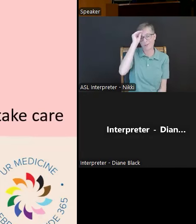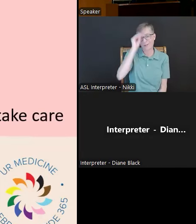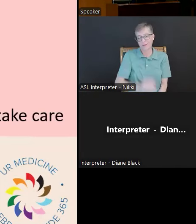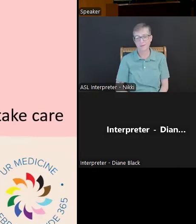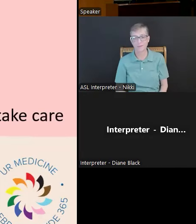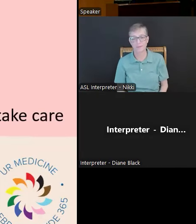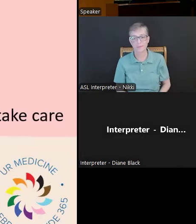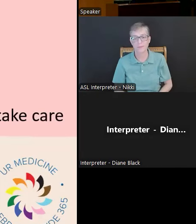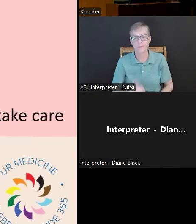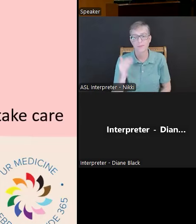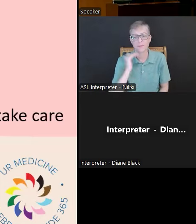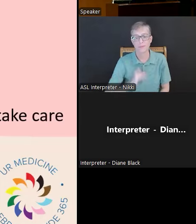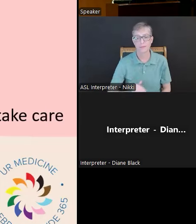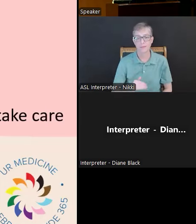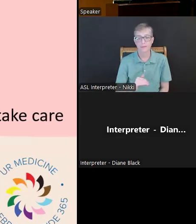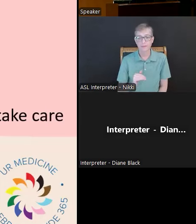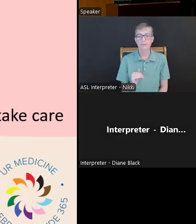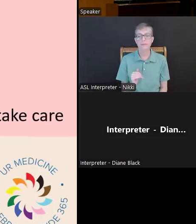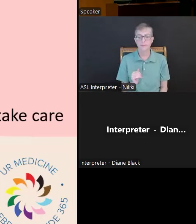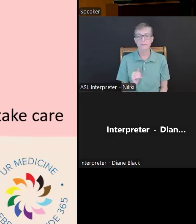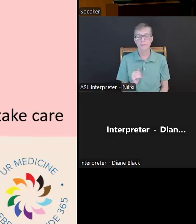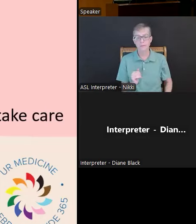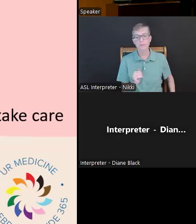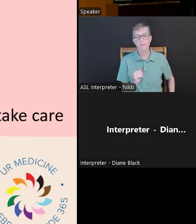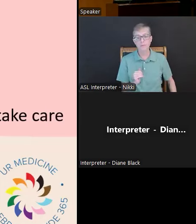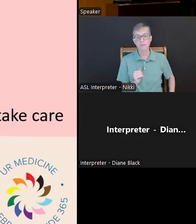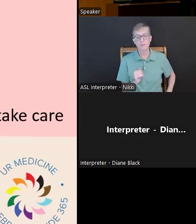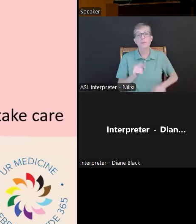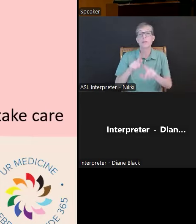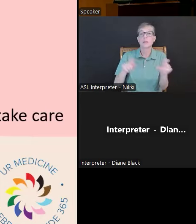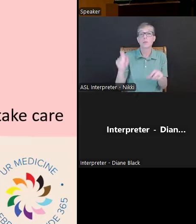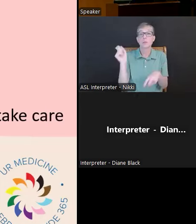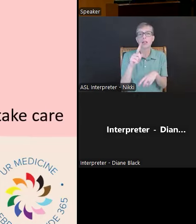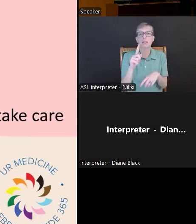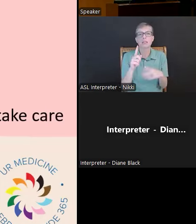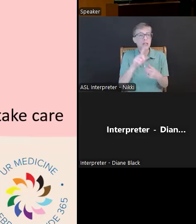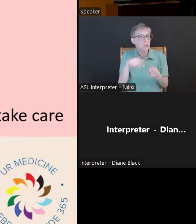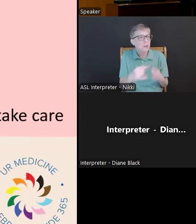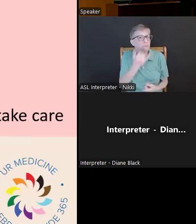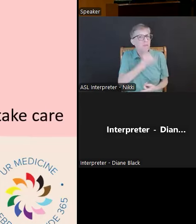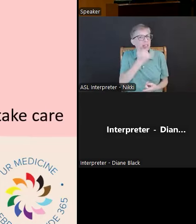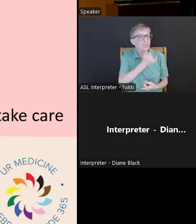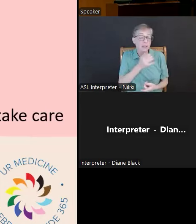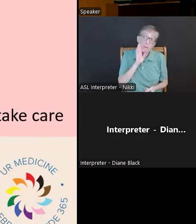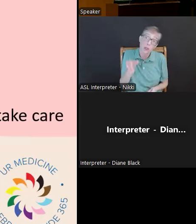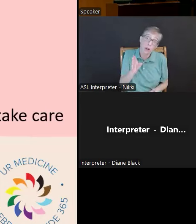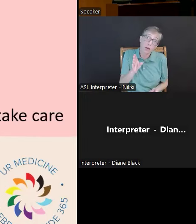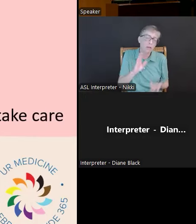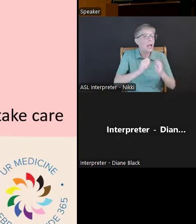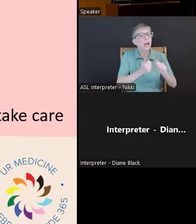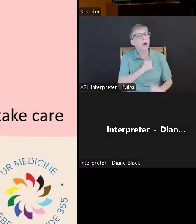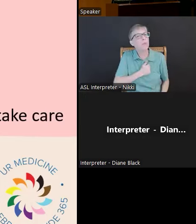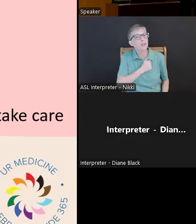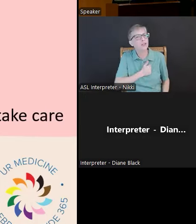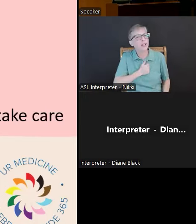So small things make a big difference. Always, people ask me, how do I apologize when I make a mistake? Because we're gonna. So if